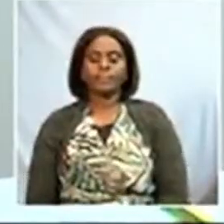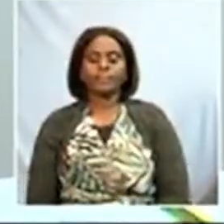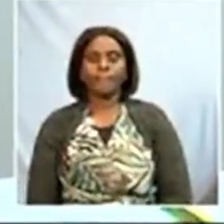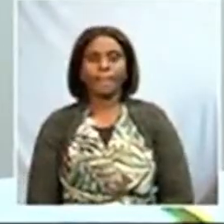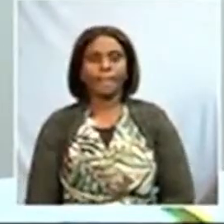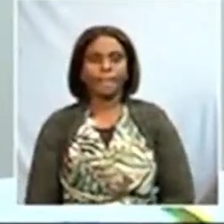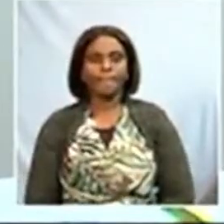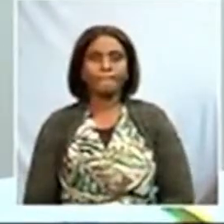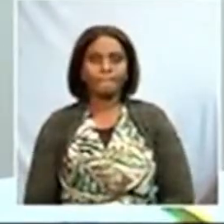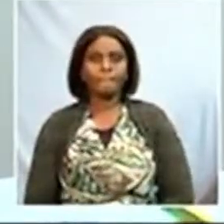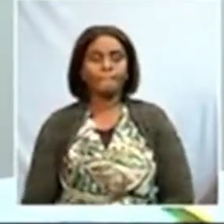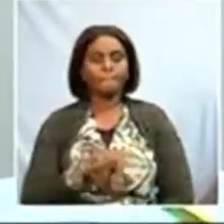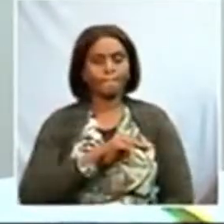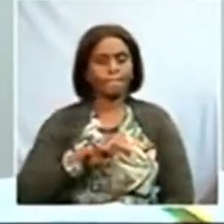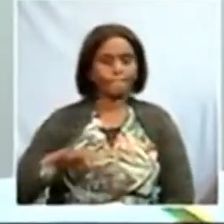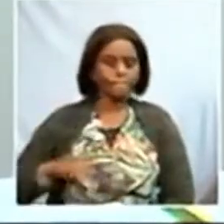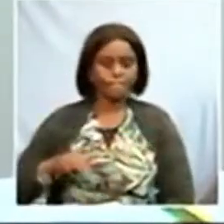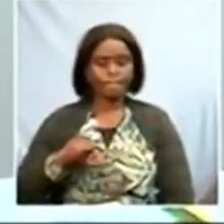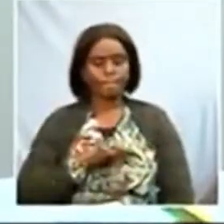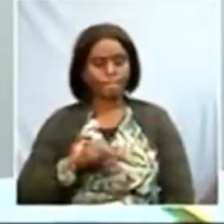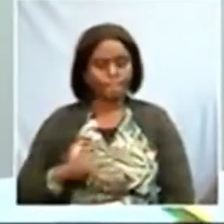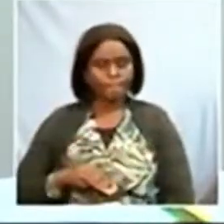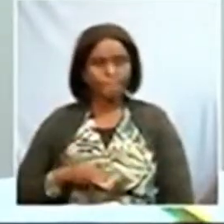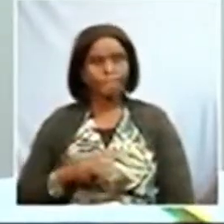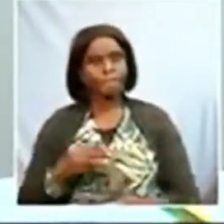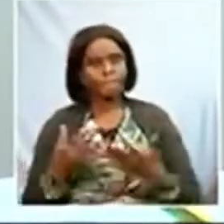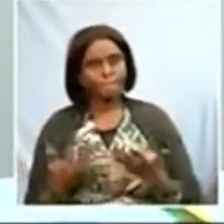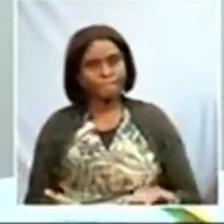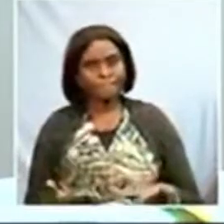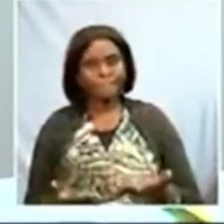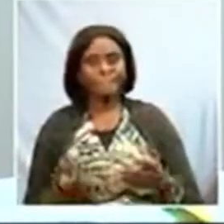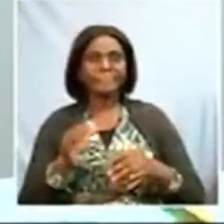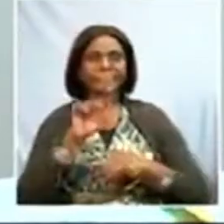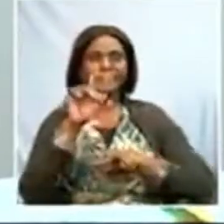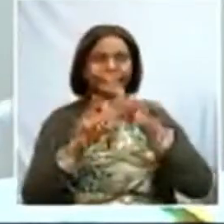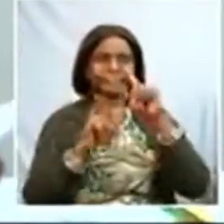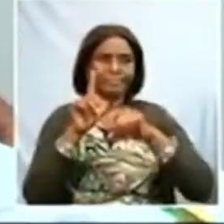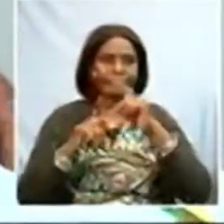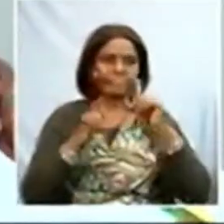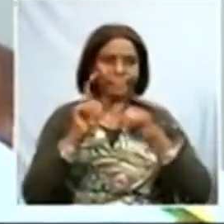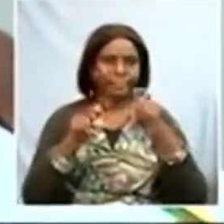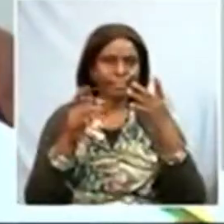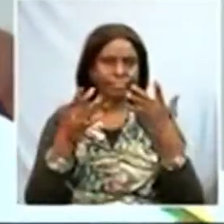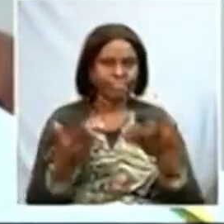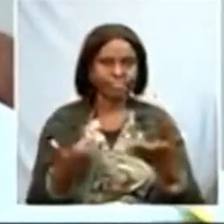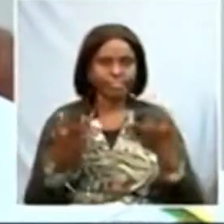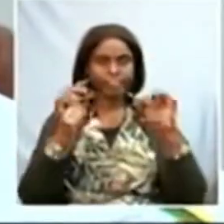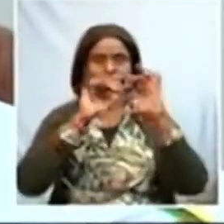Honorable members, points of clarifications, questions?